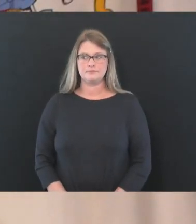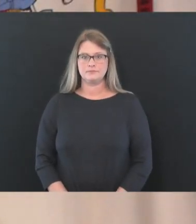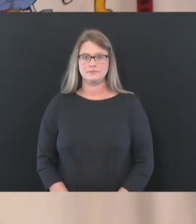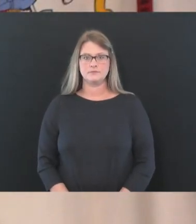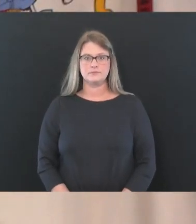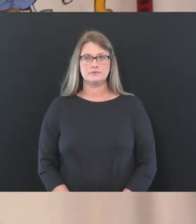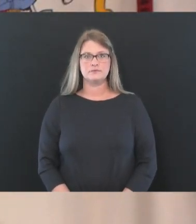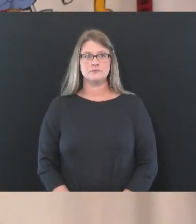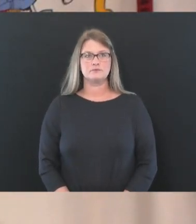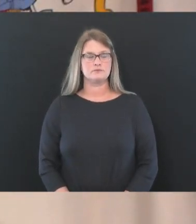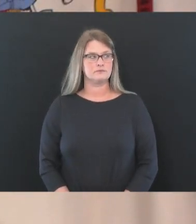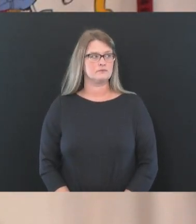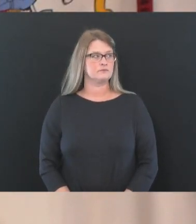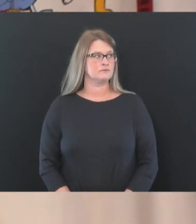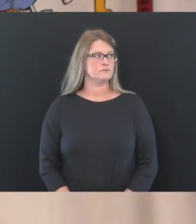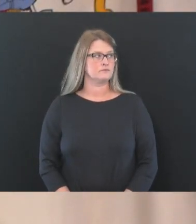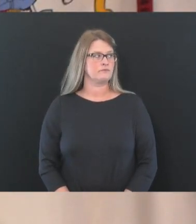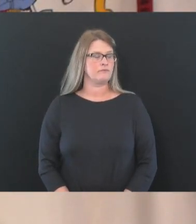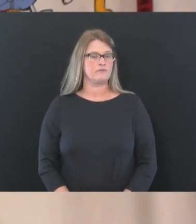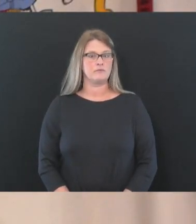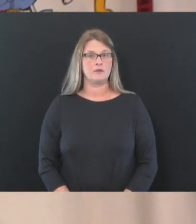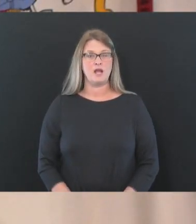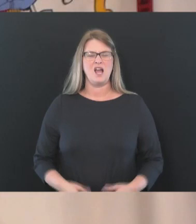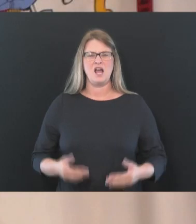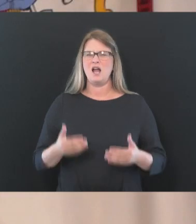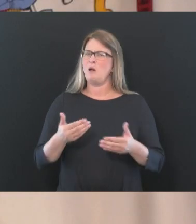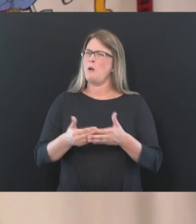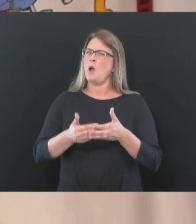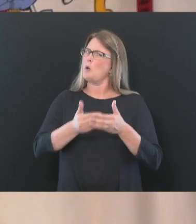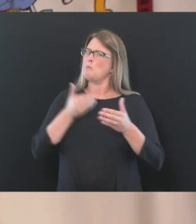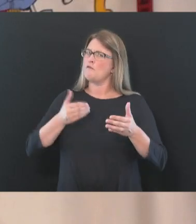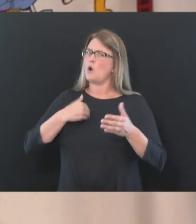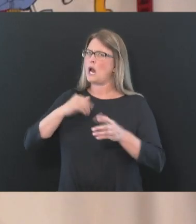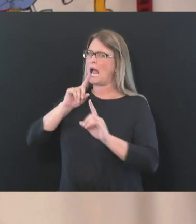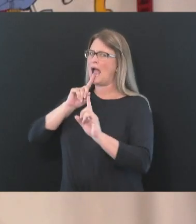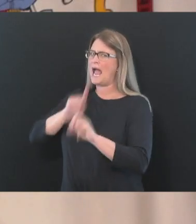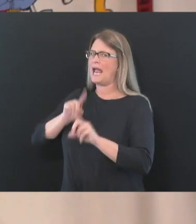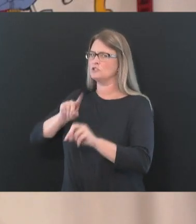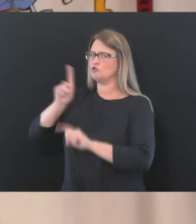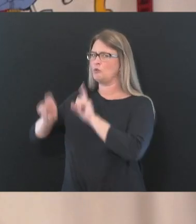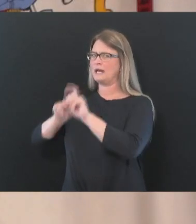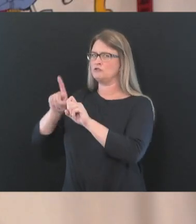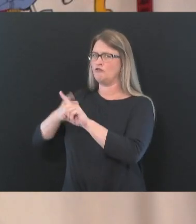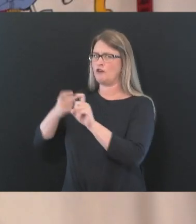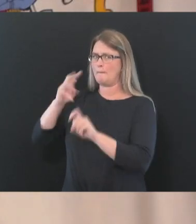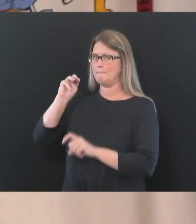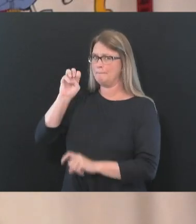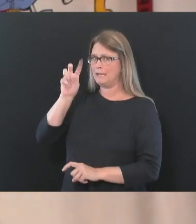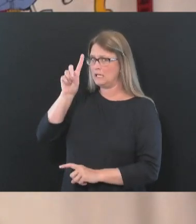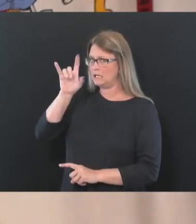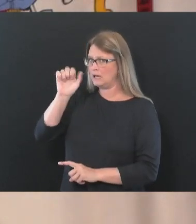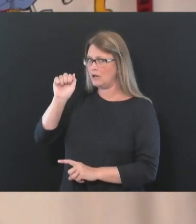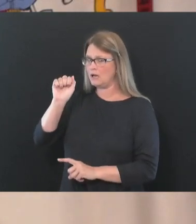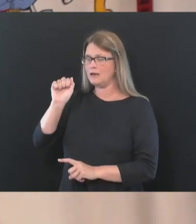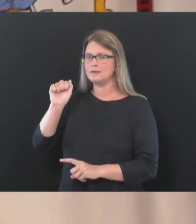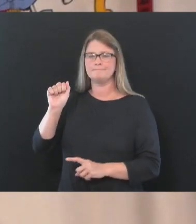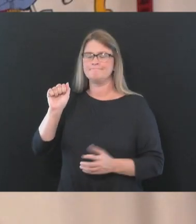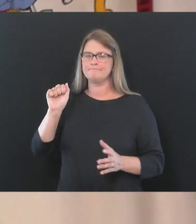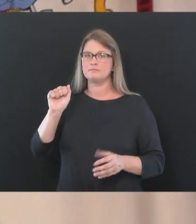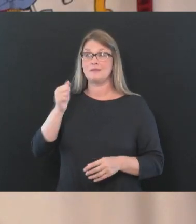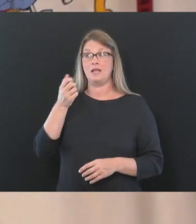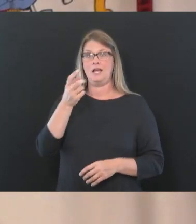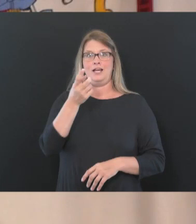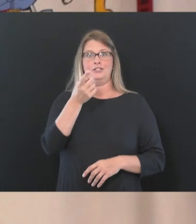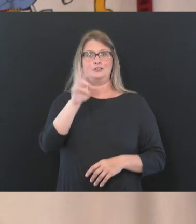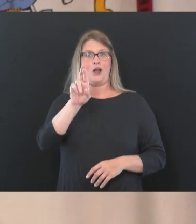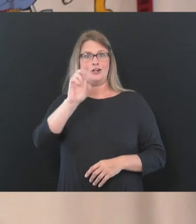to. Before we go to the media and the questions, I'd like to just, Dr. Slimp's given us a lot